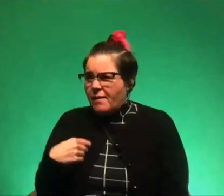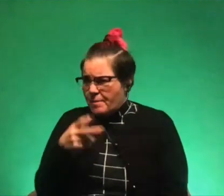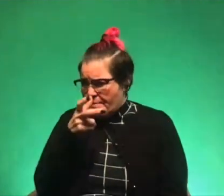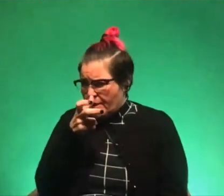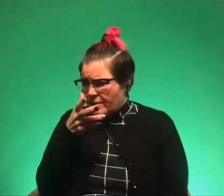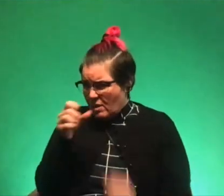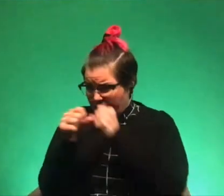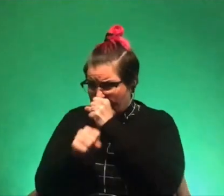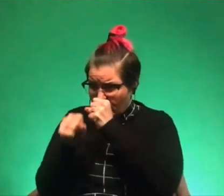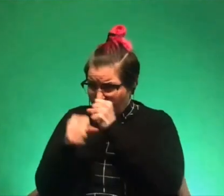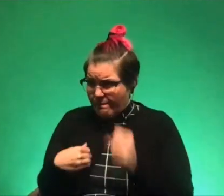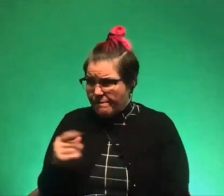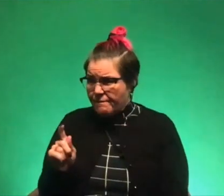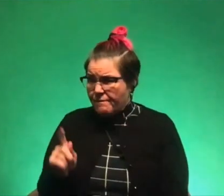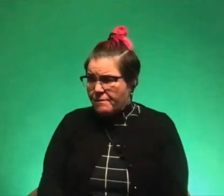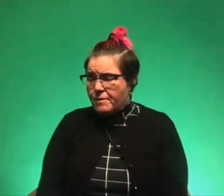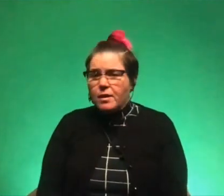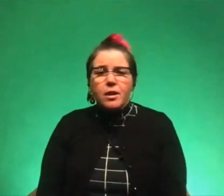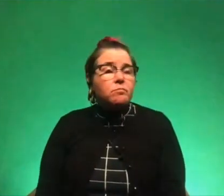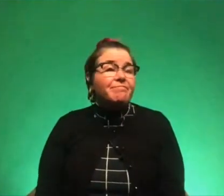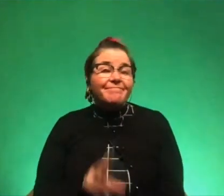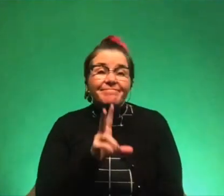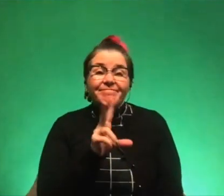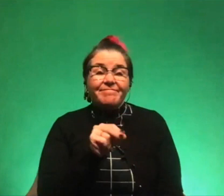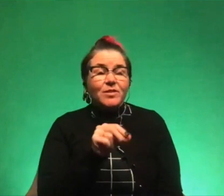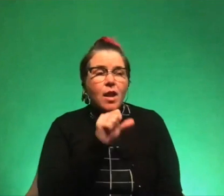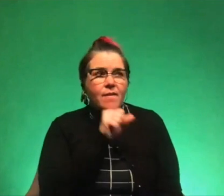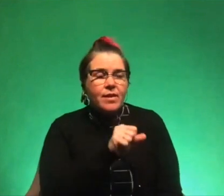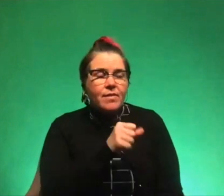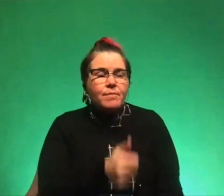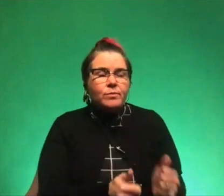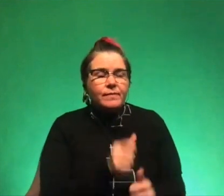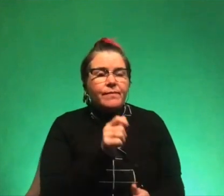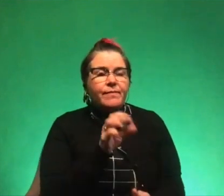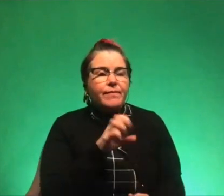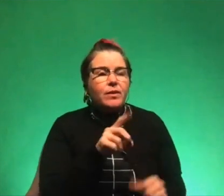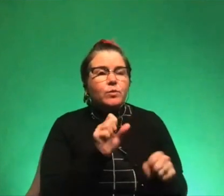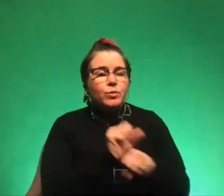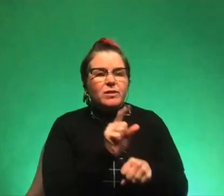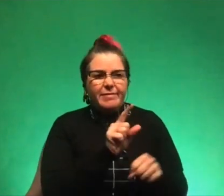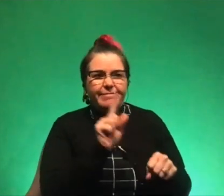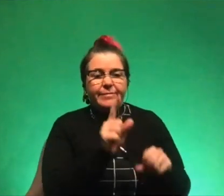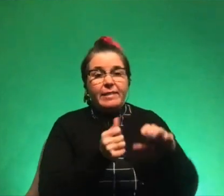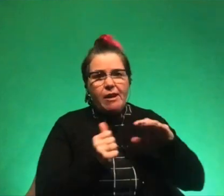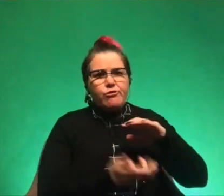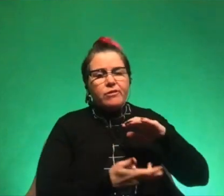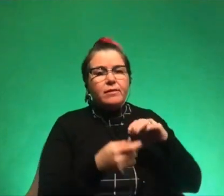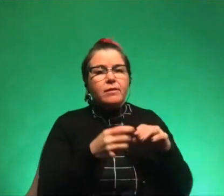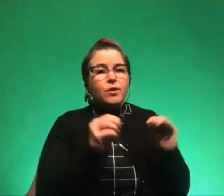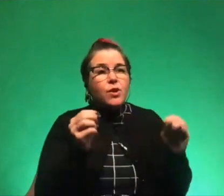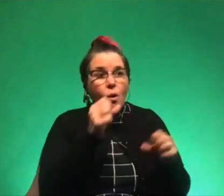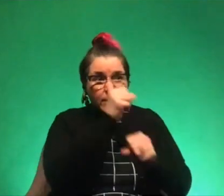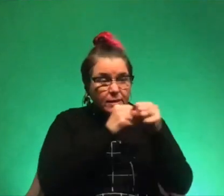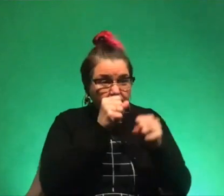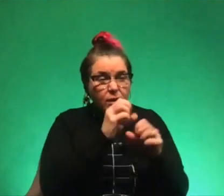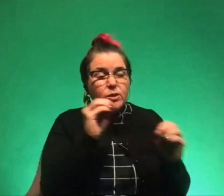like mosquitoes? No. And that's one of the things I love about fieldwork in Antarctica is, yeah, there's no mosquitoes,